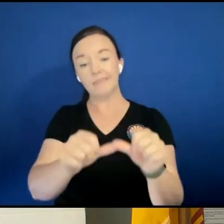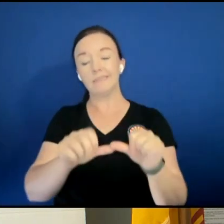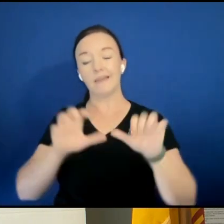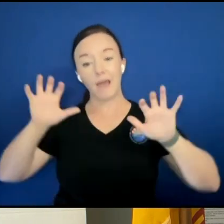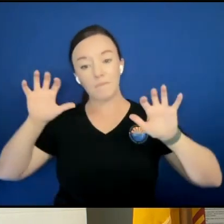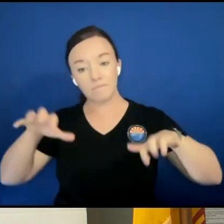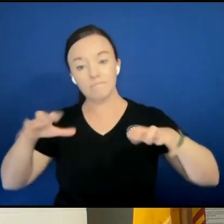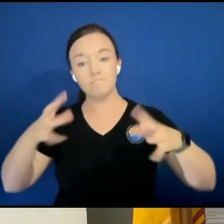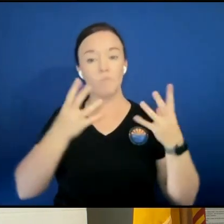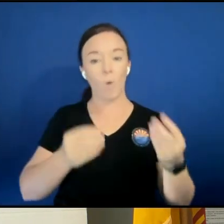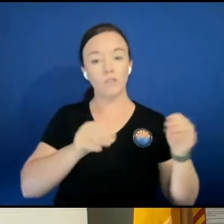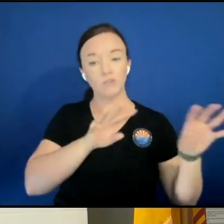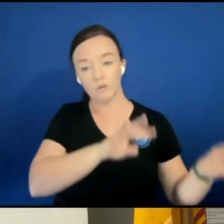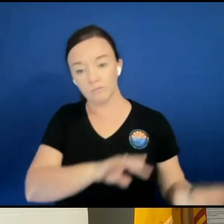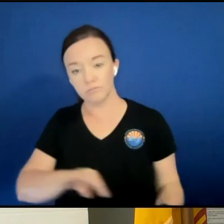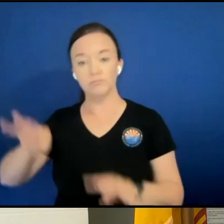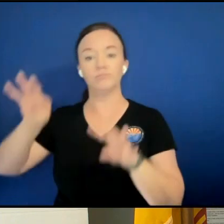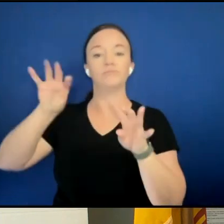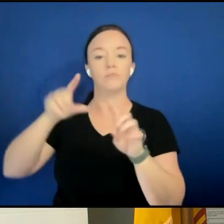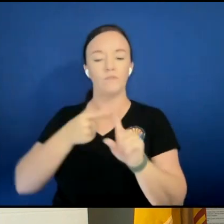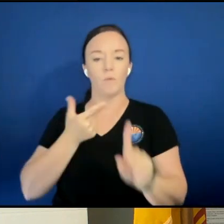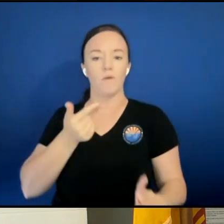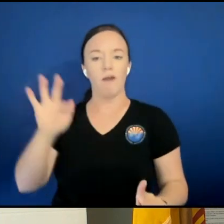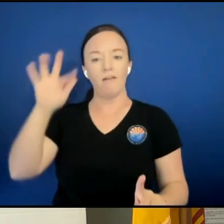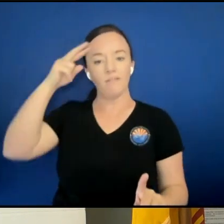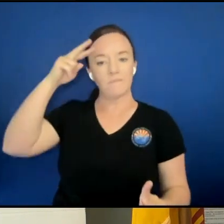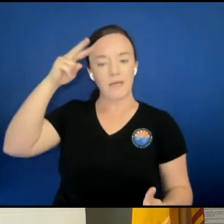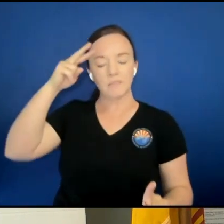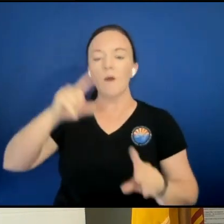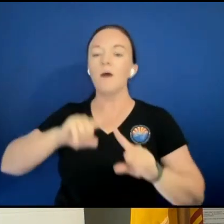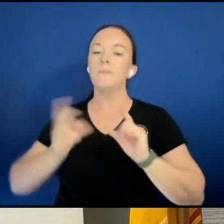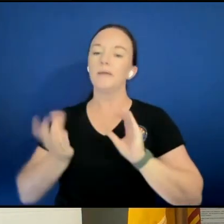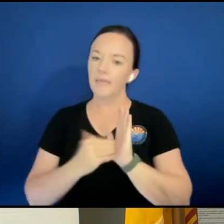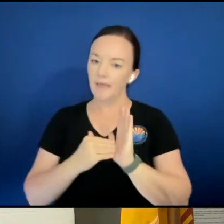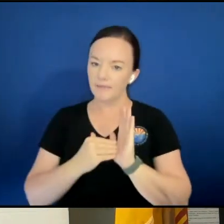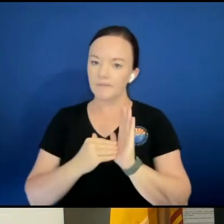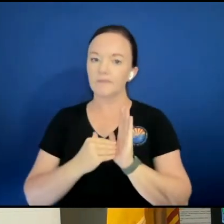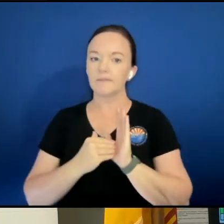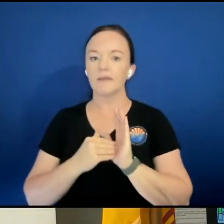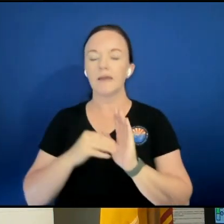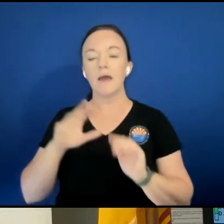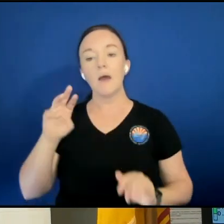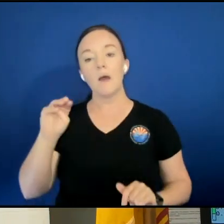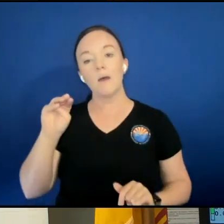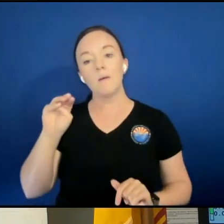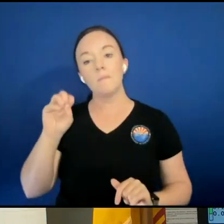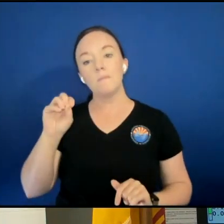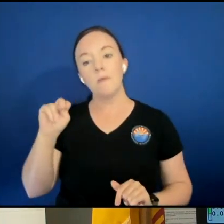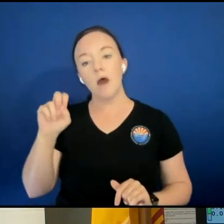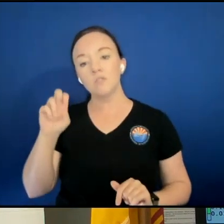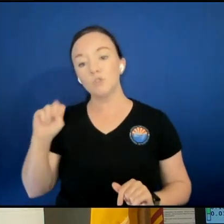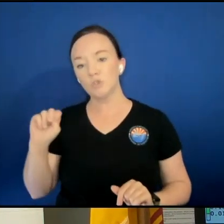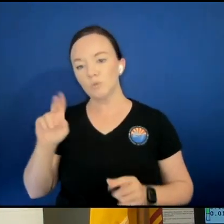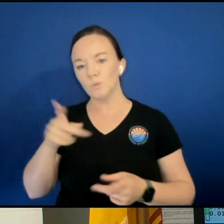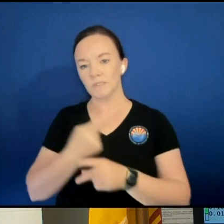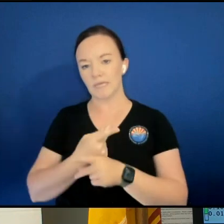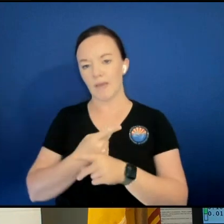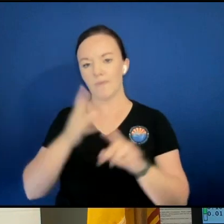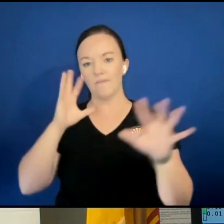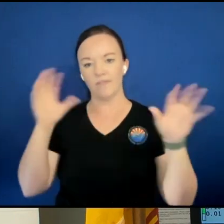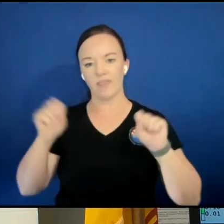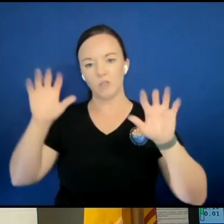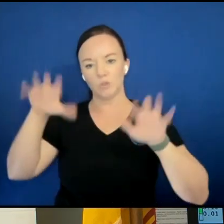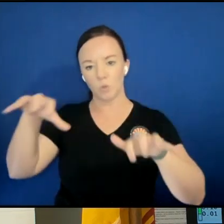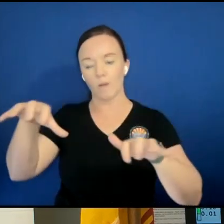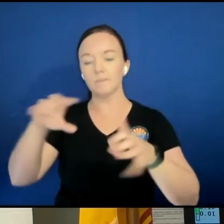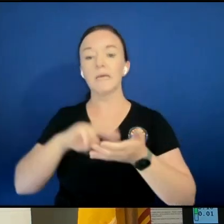moisture pushing in from the Gulf of Mexico. But again, these are monsoon type thunderstorms. It's going to be very hit and miss.